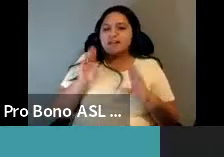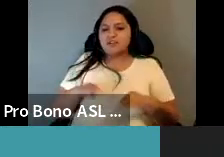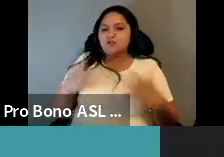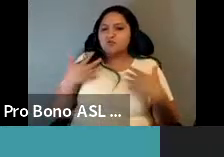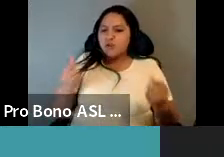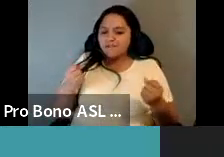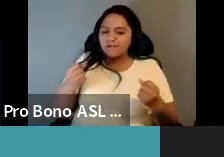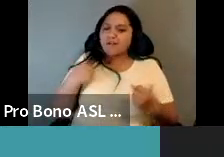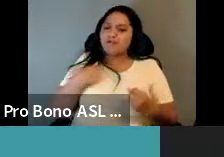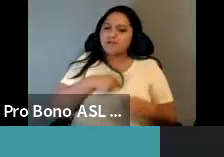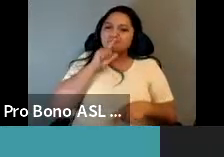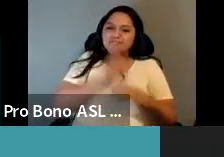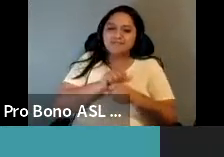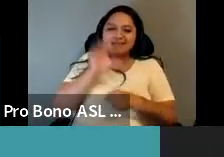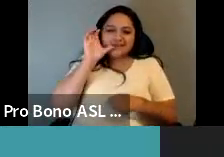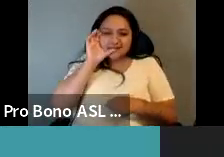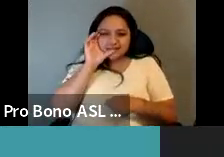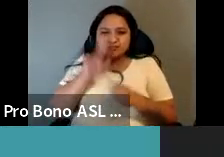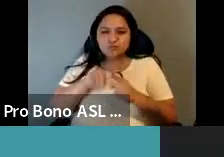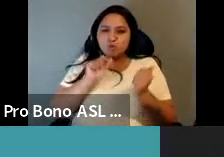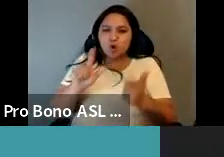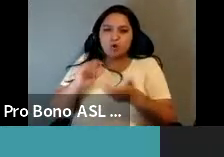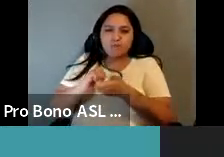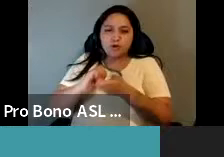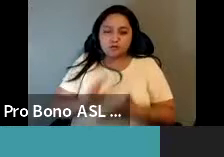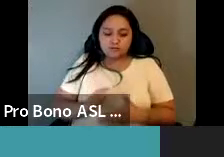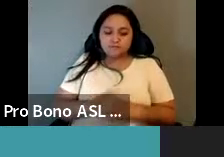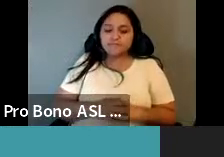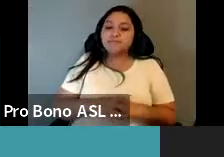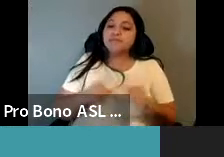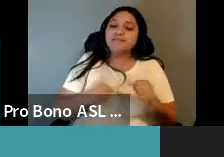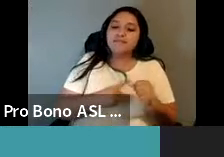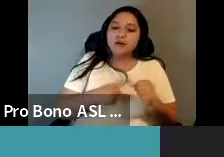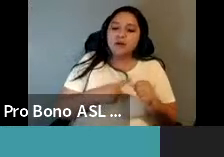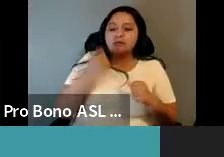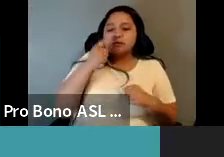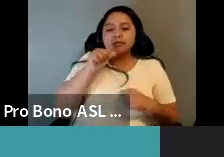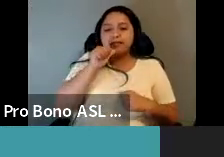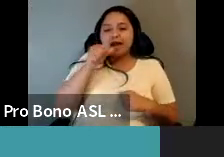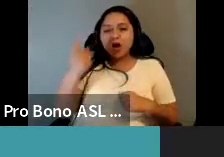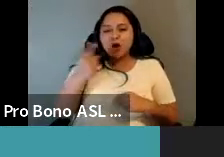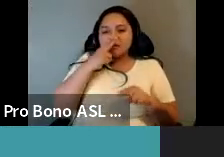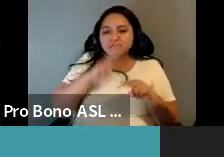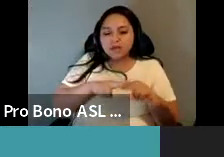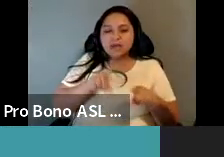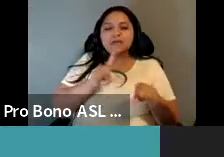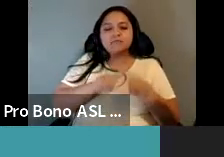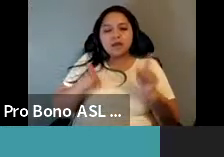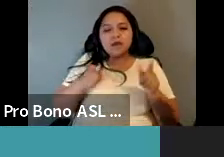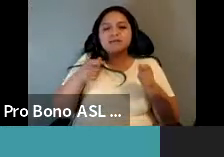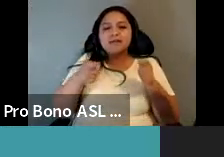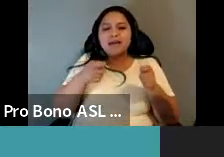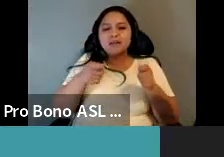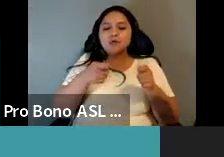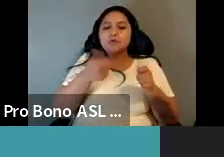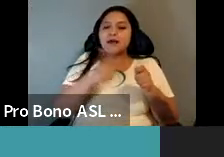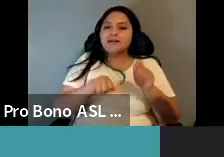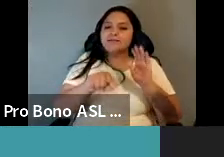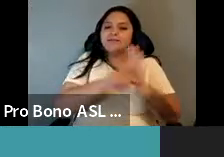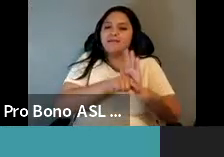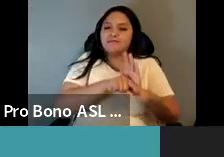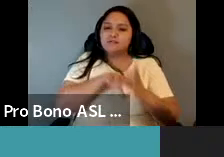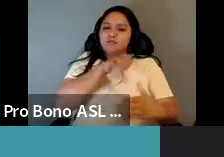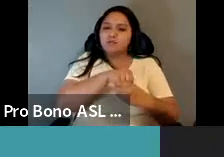the first, not always fun, but handling a structural deficit within our Children's Services Department. And I